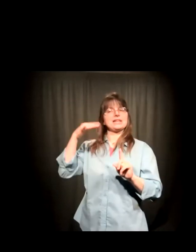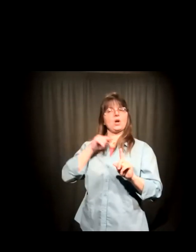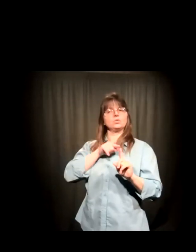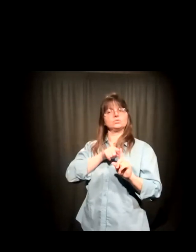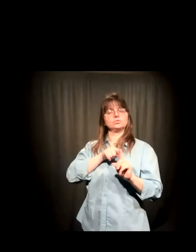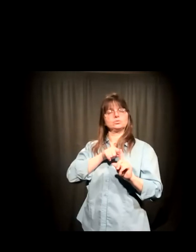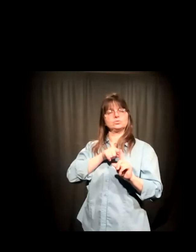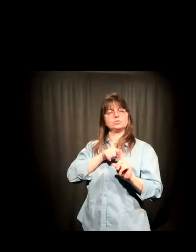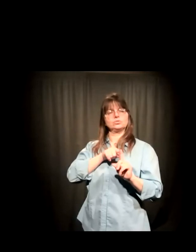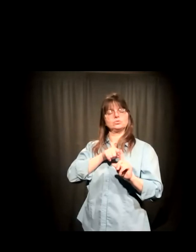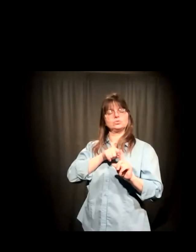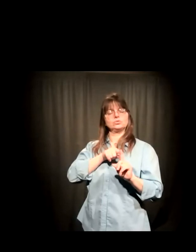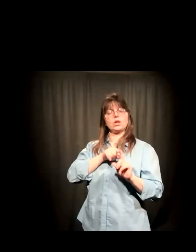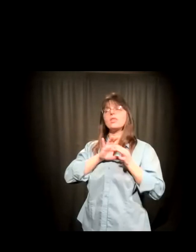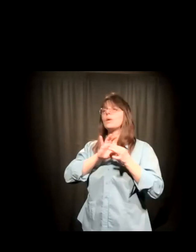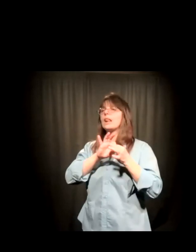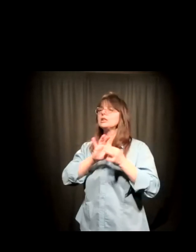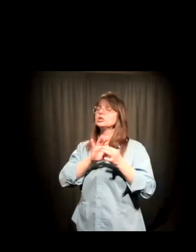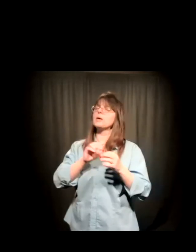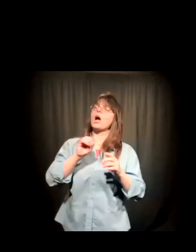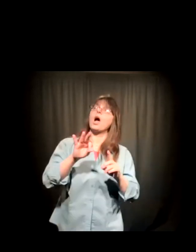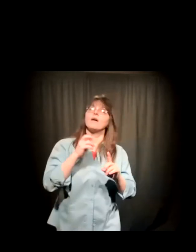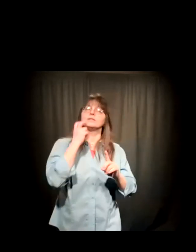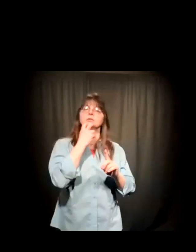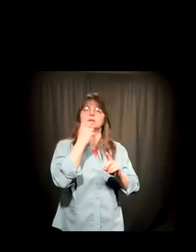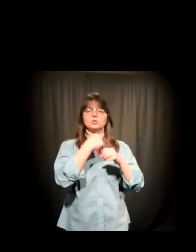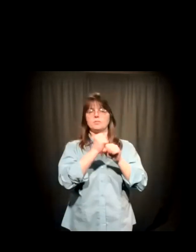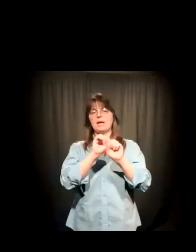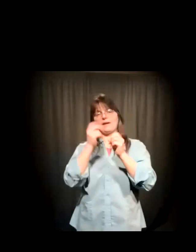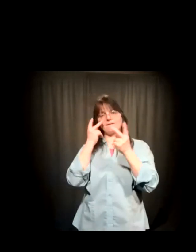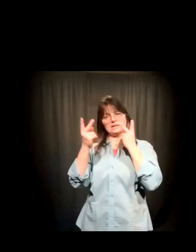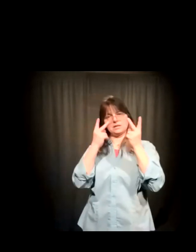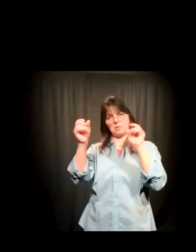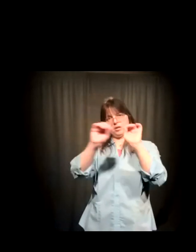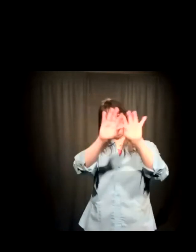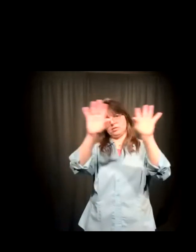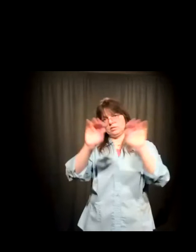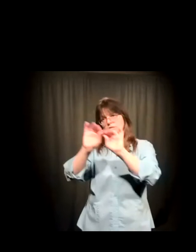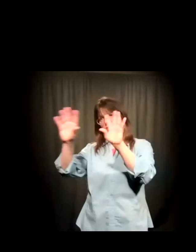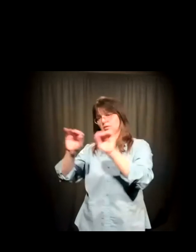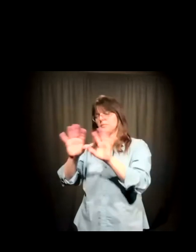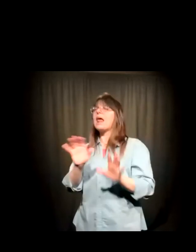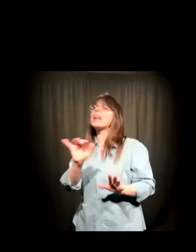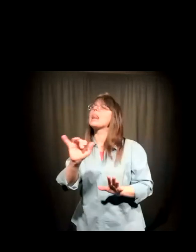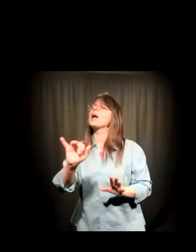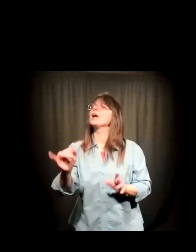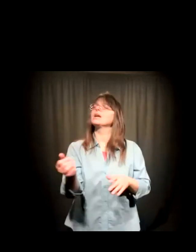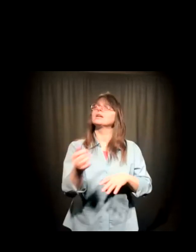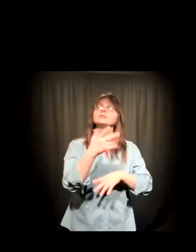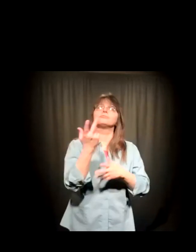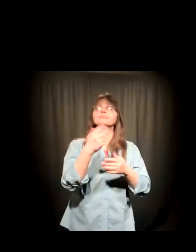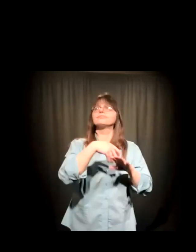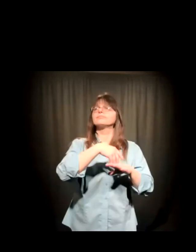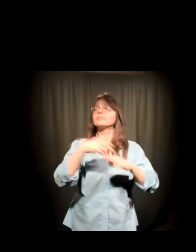The relationships of speech were made visible, and so Alex used his alphabet as a bridge, the visual